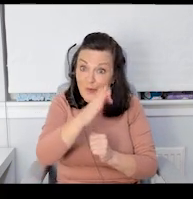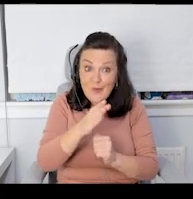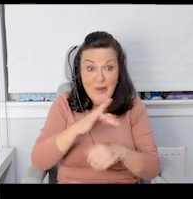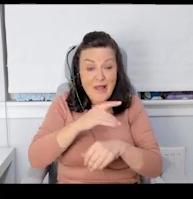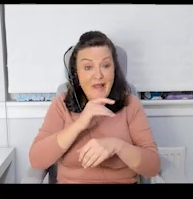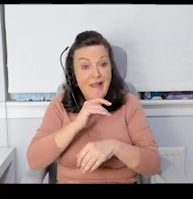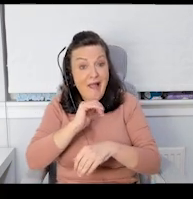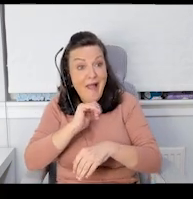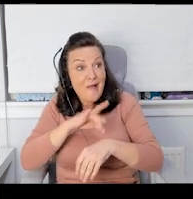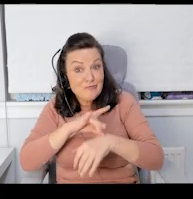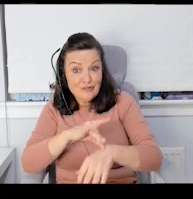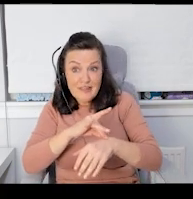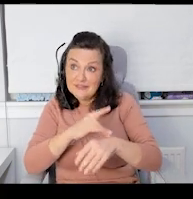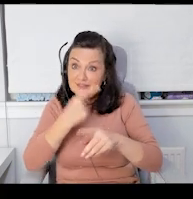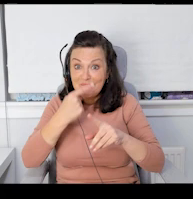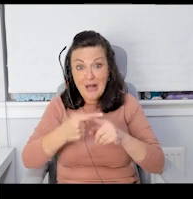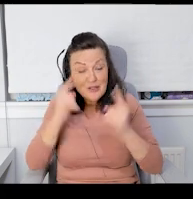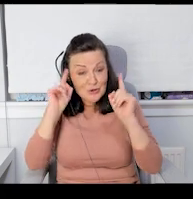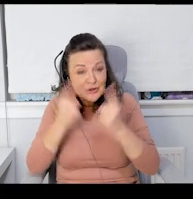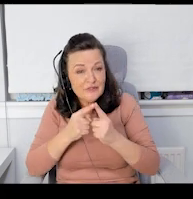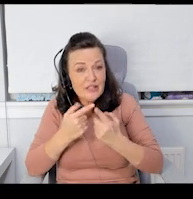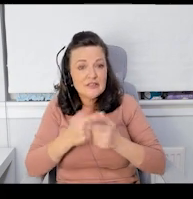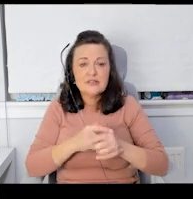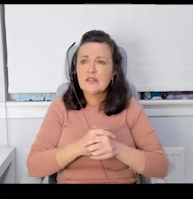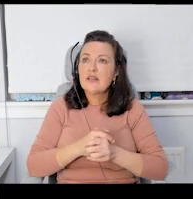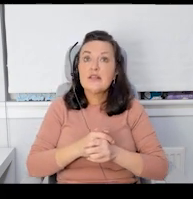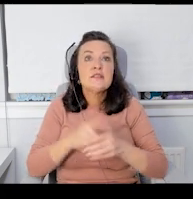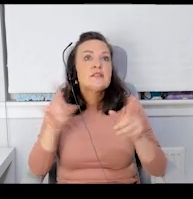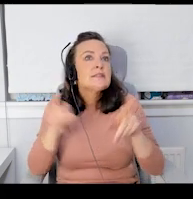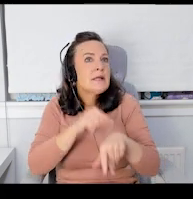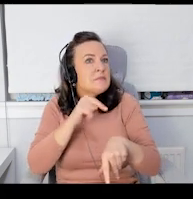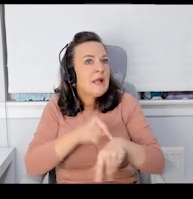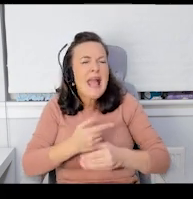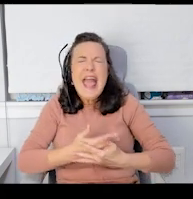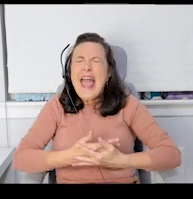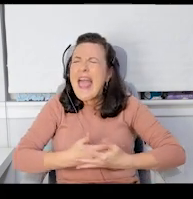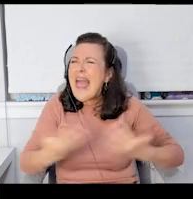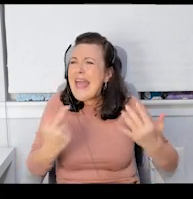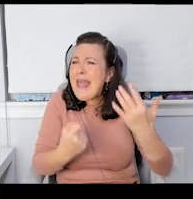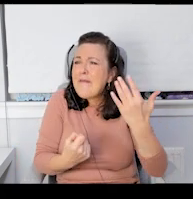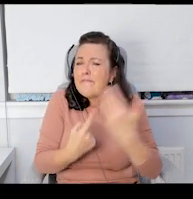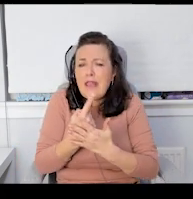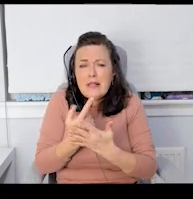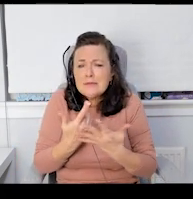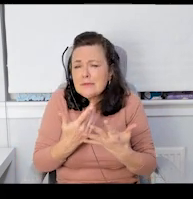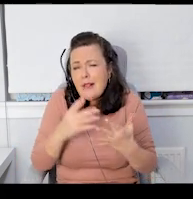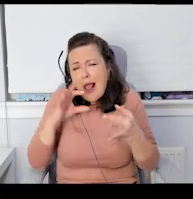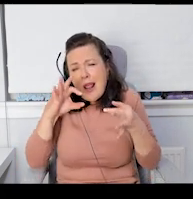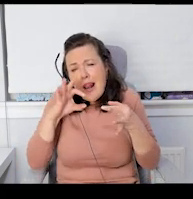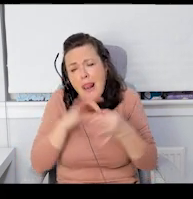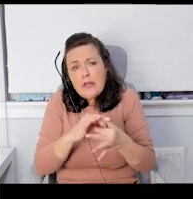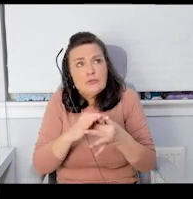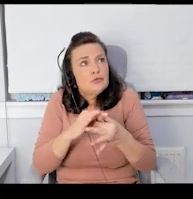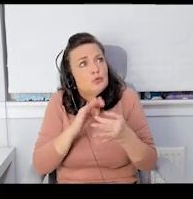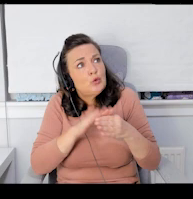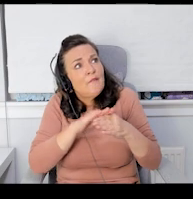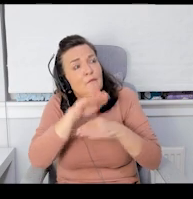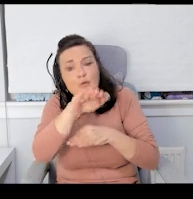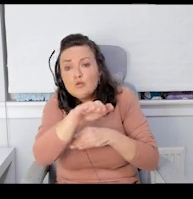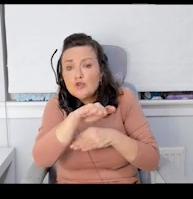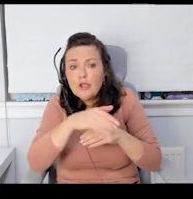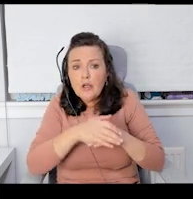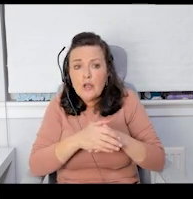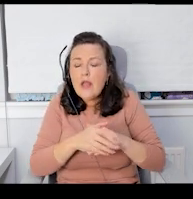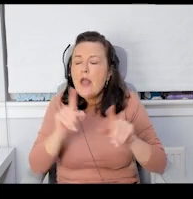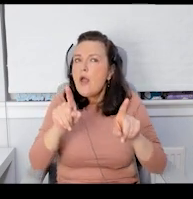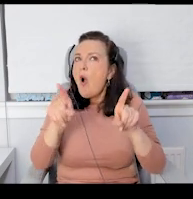chance we can through partnership events, business link events, really making sure it's not the thing you